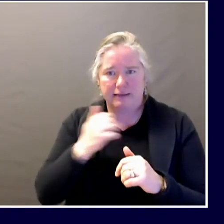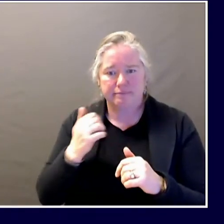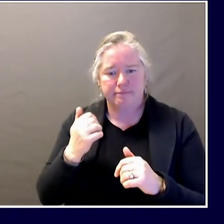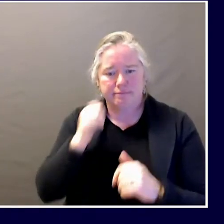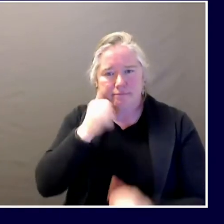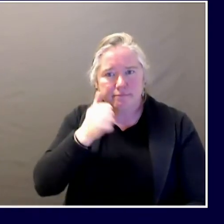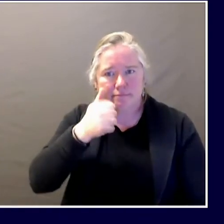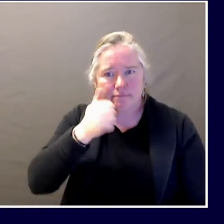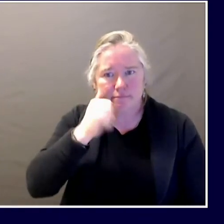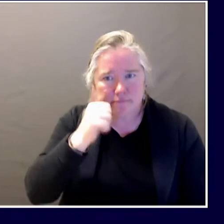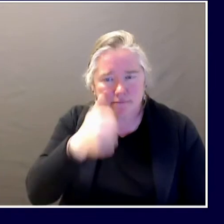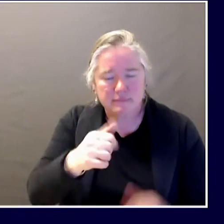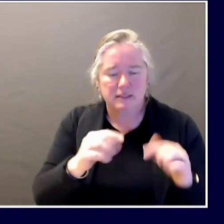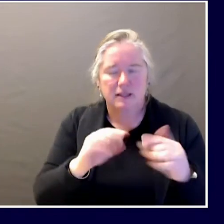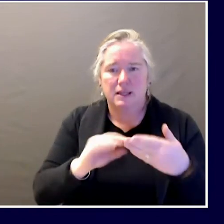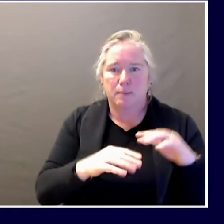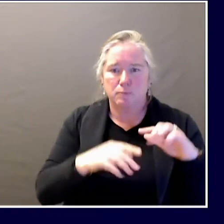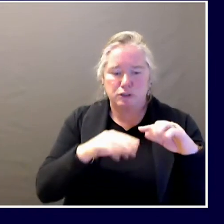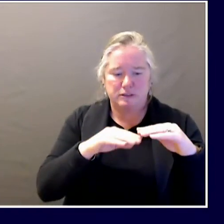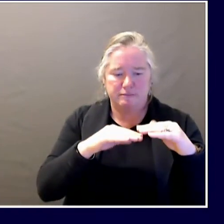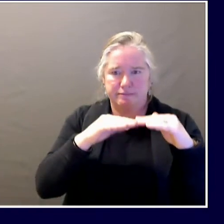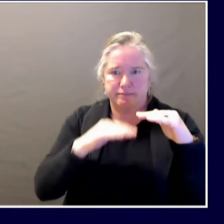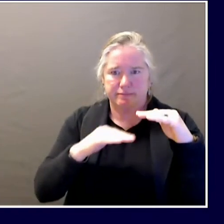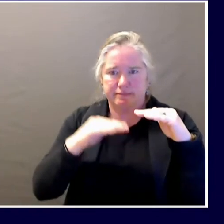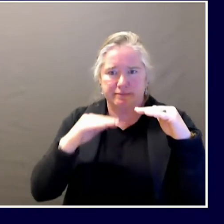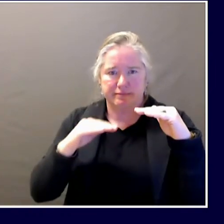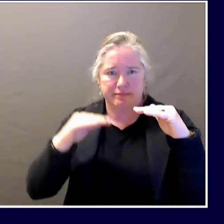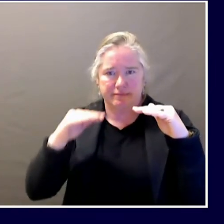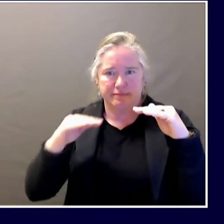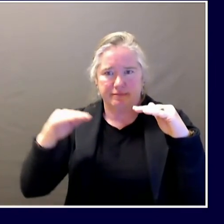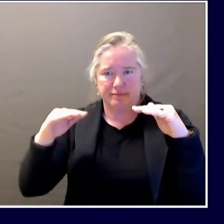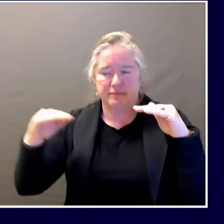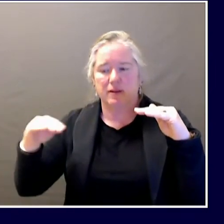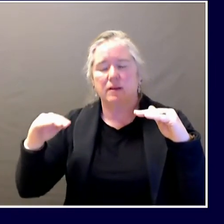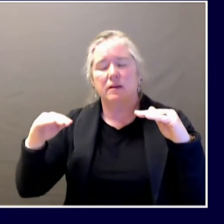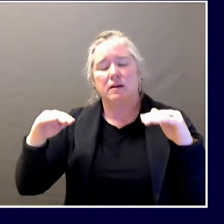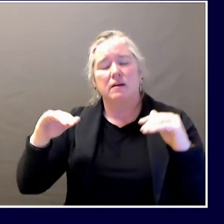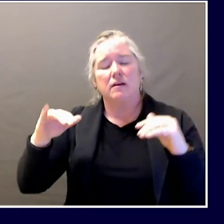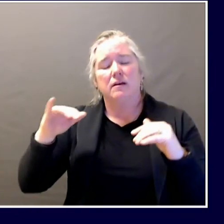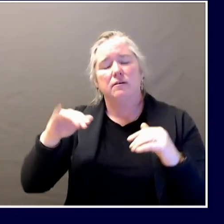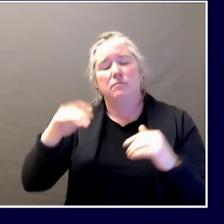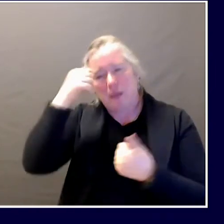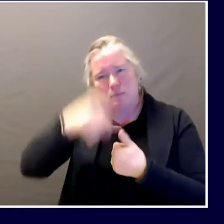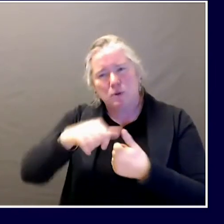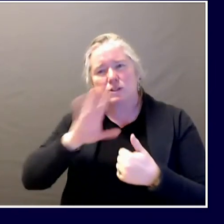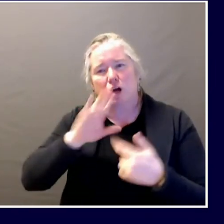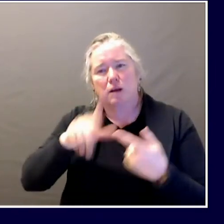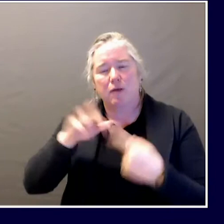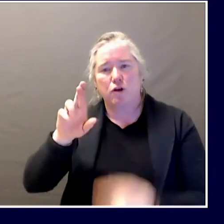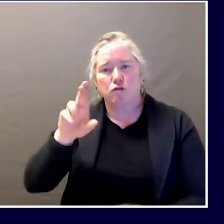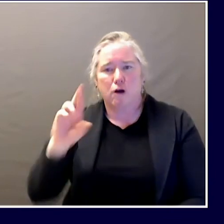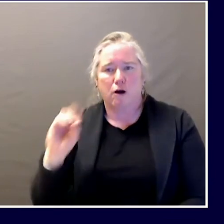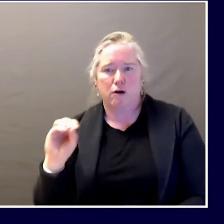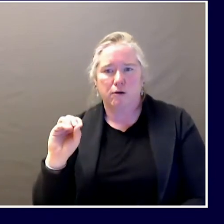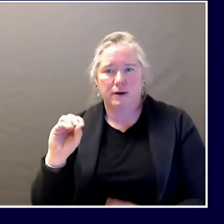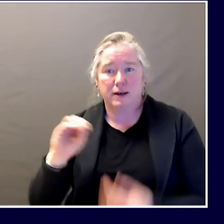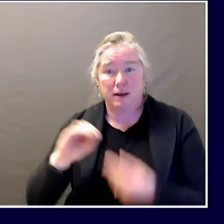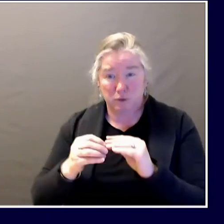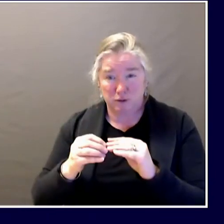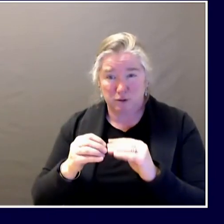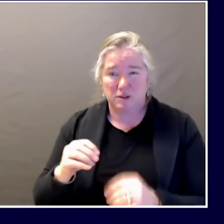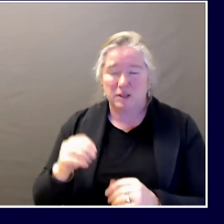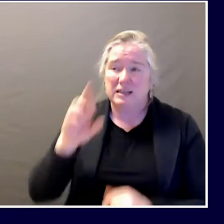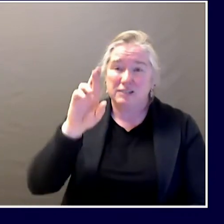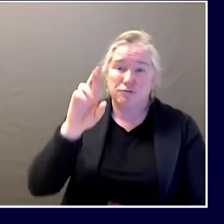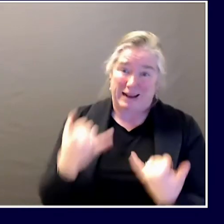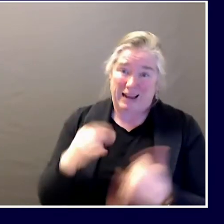you epidemiologically that number, the R number that we've talked about previously, is hovering right at around 1. That